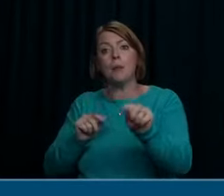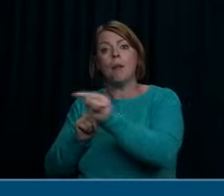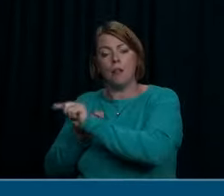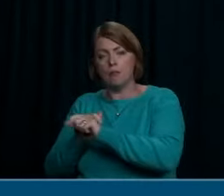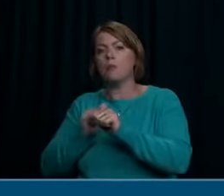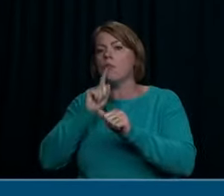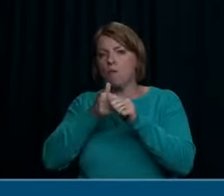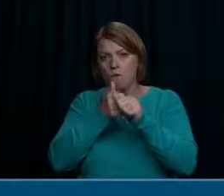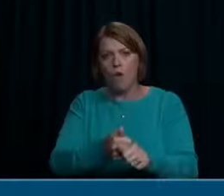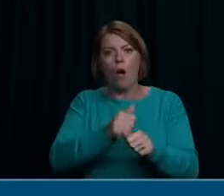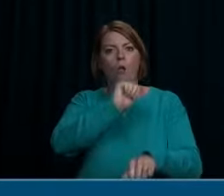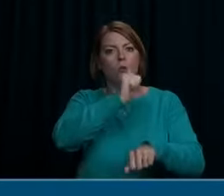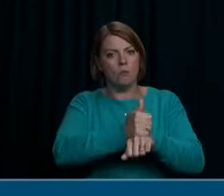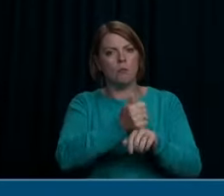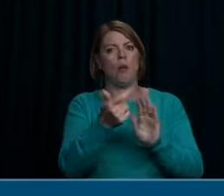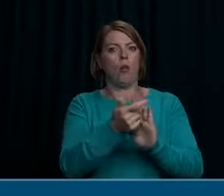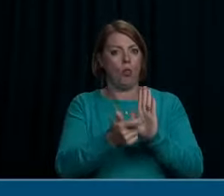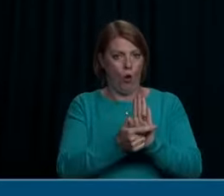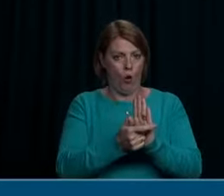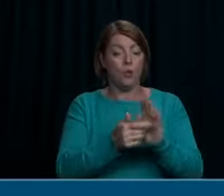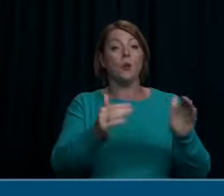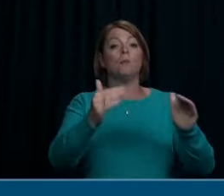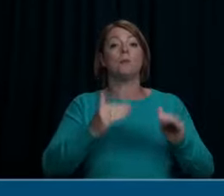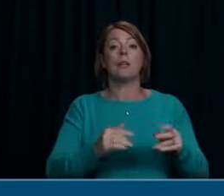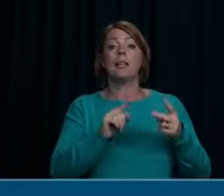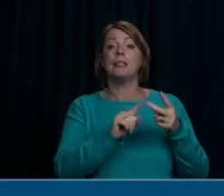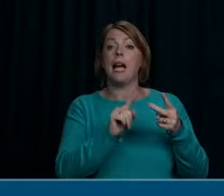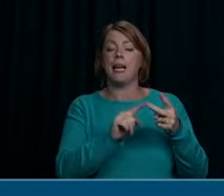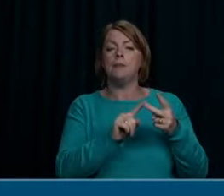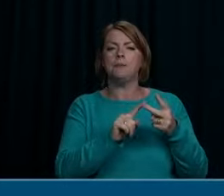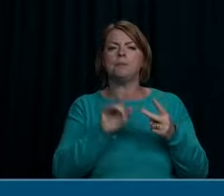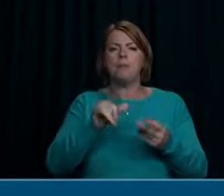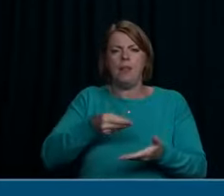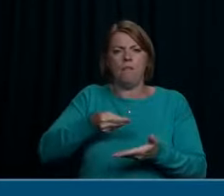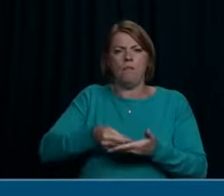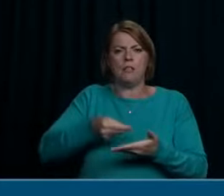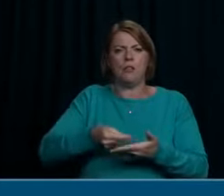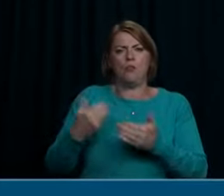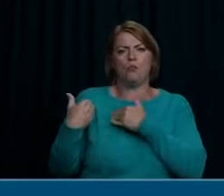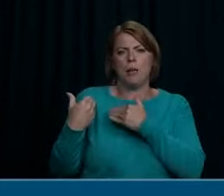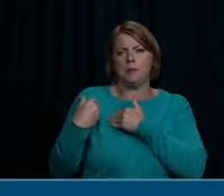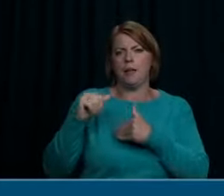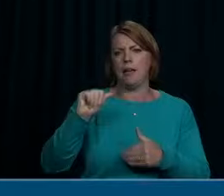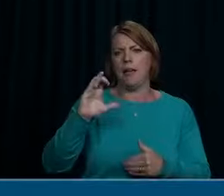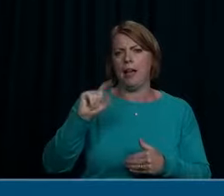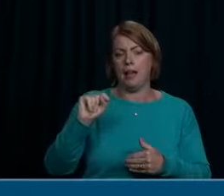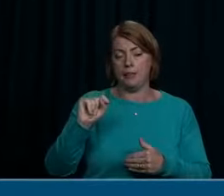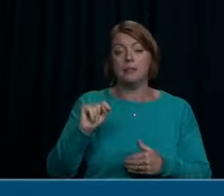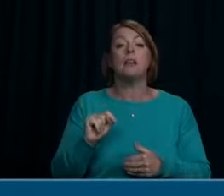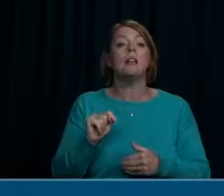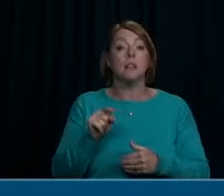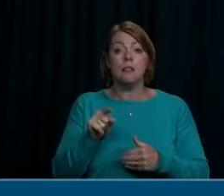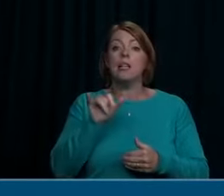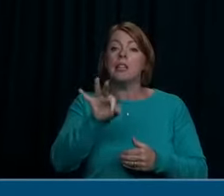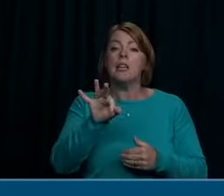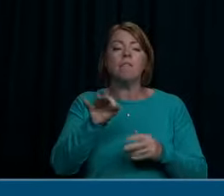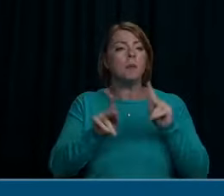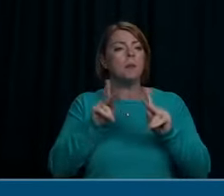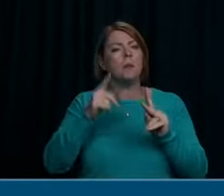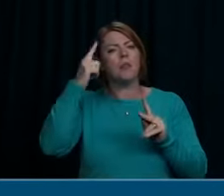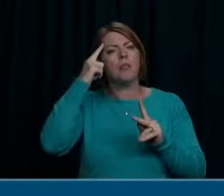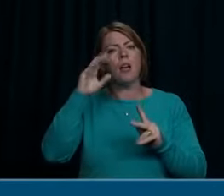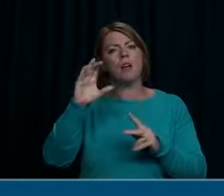federal law. The second one, I would say, would be the Fiscal Responsibility Act. Now, when you say you're a conservative, that